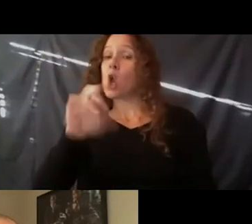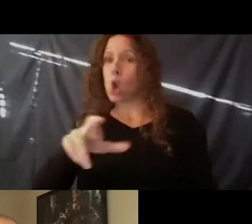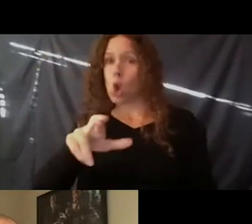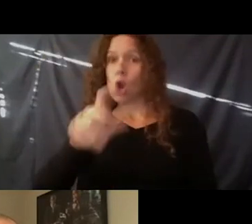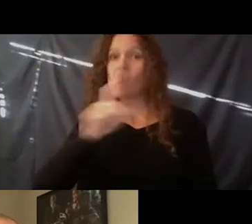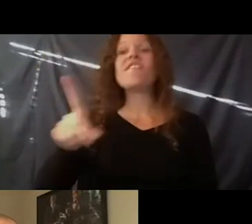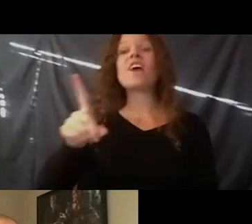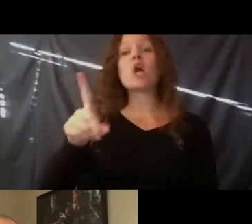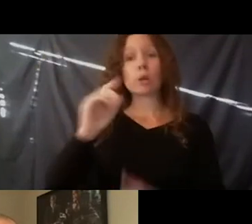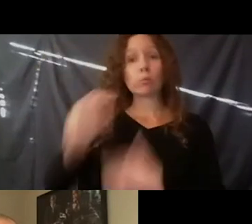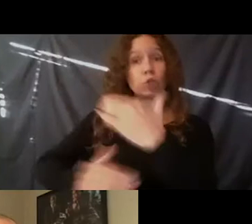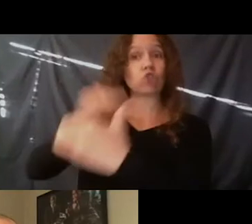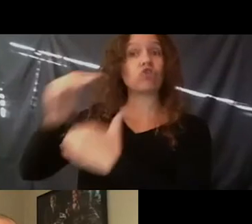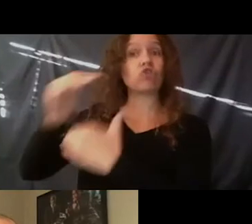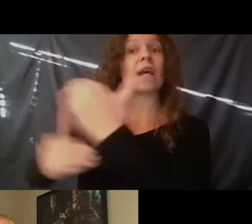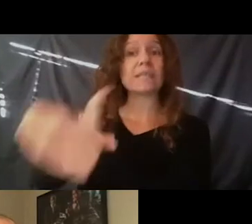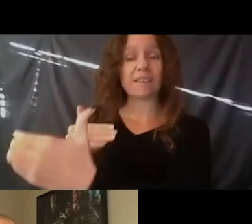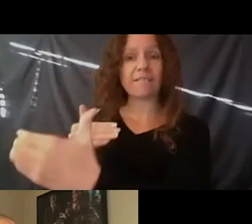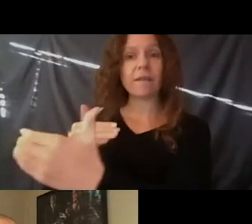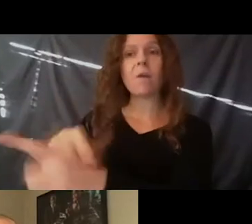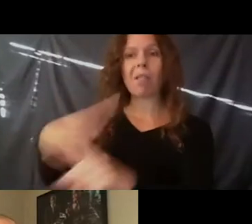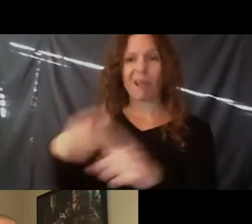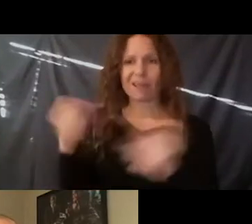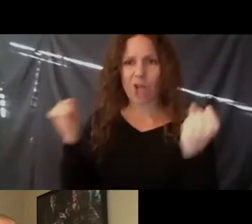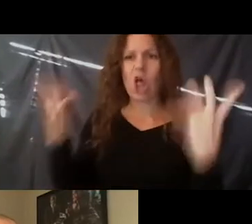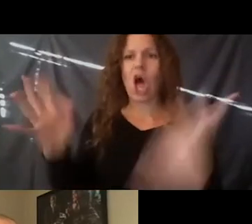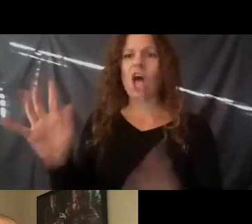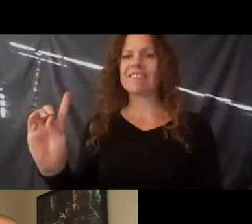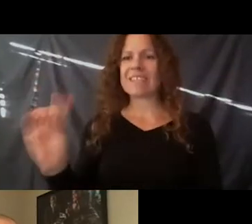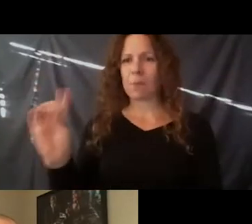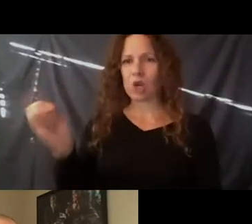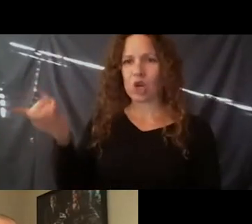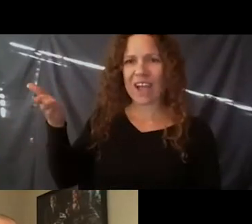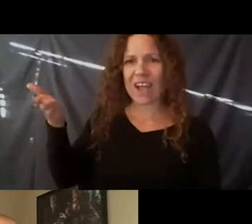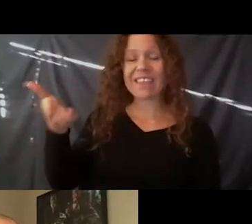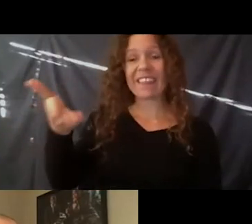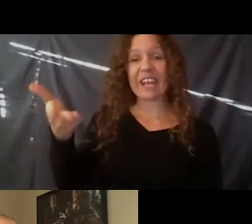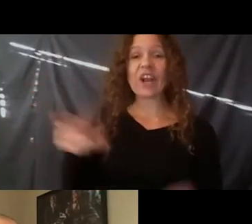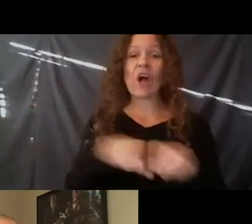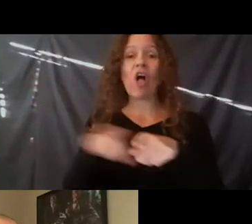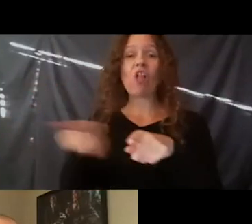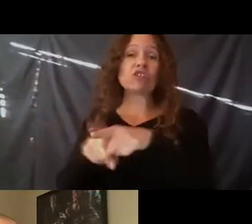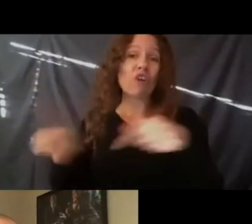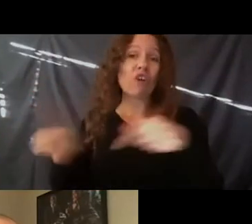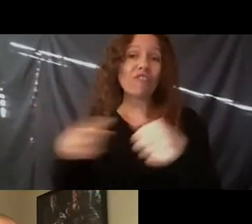now a majority of Democrats there. And we have the first Muslim